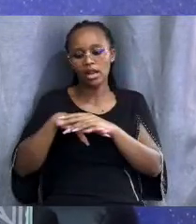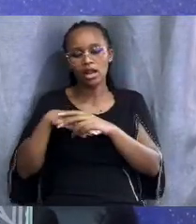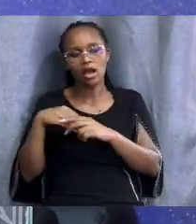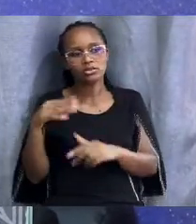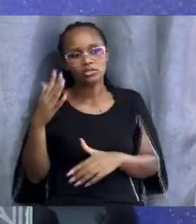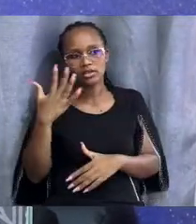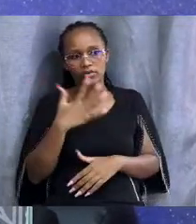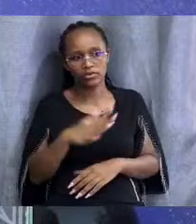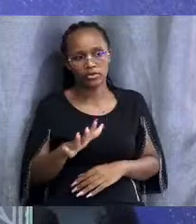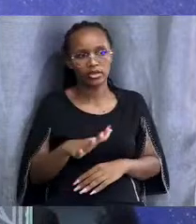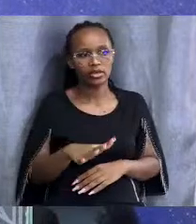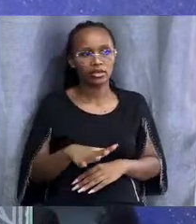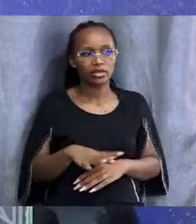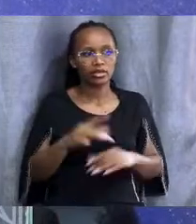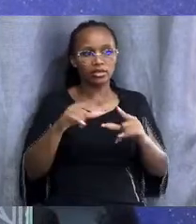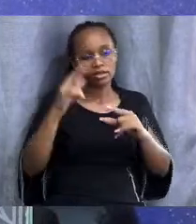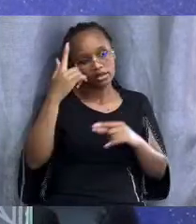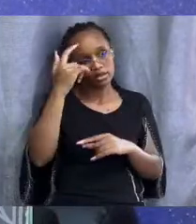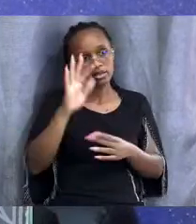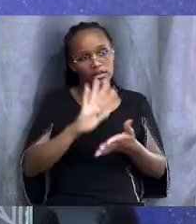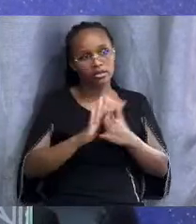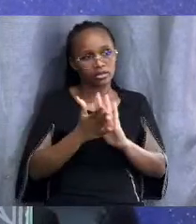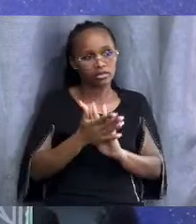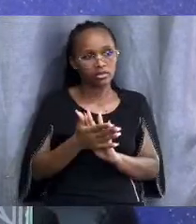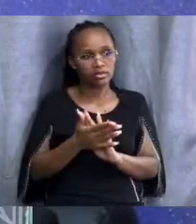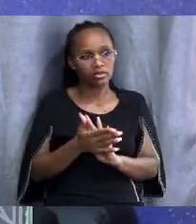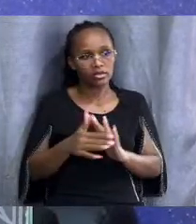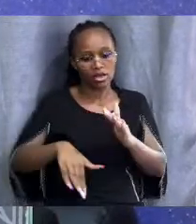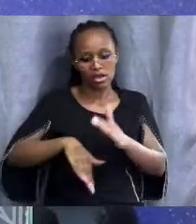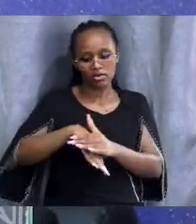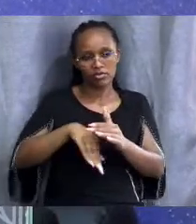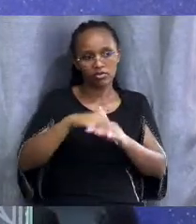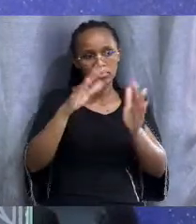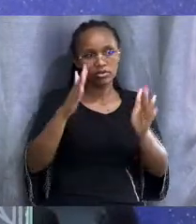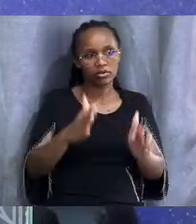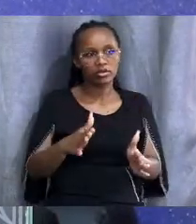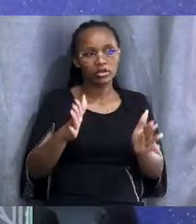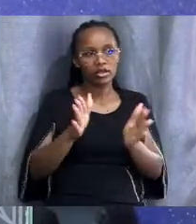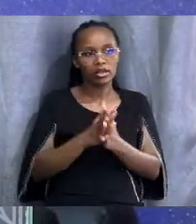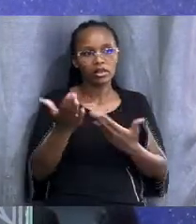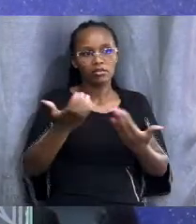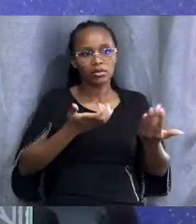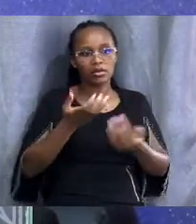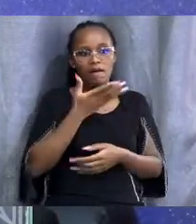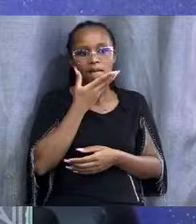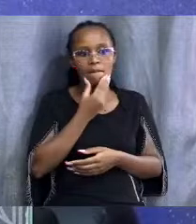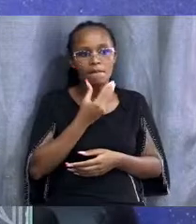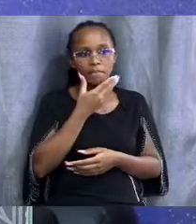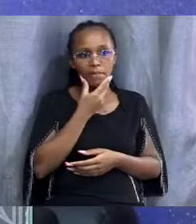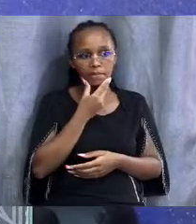outside. His greatest dream was to become a footballer and a businessman.